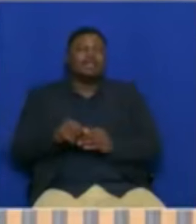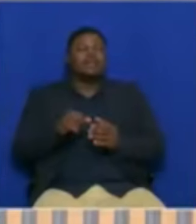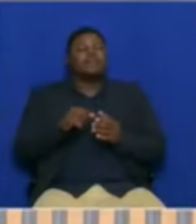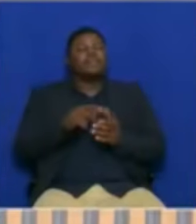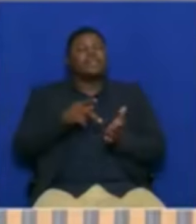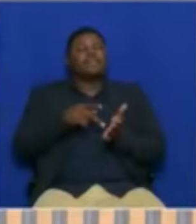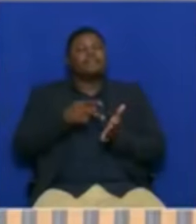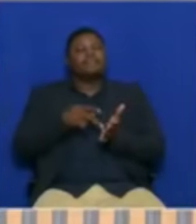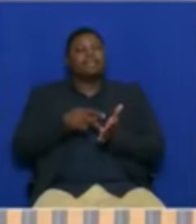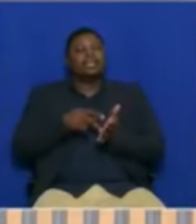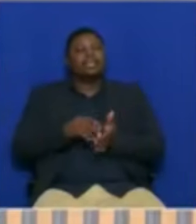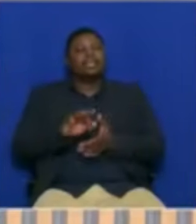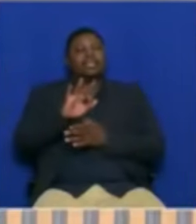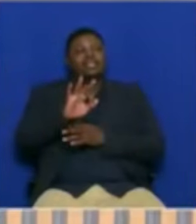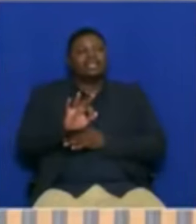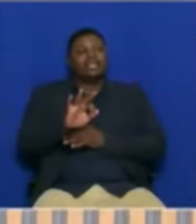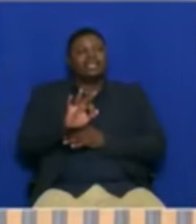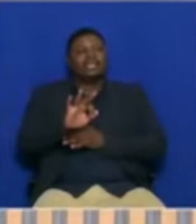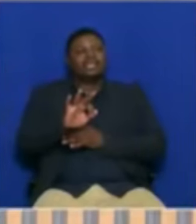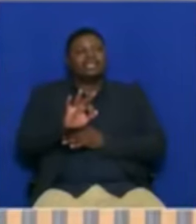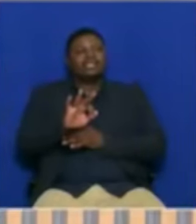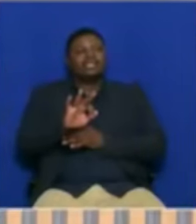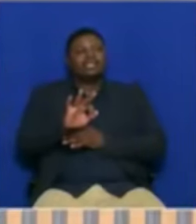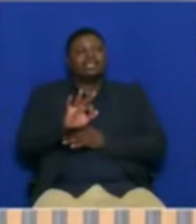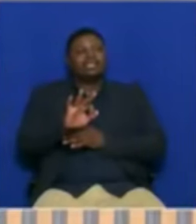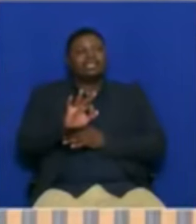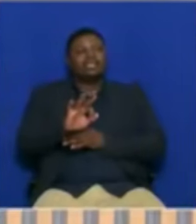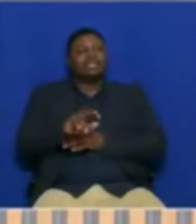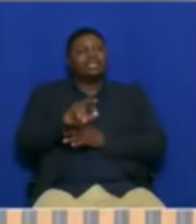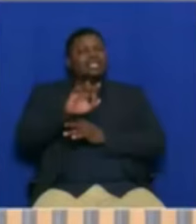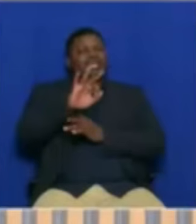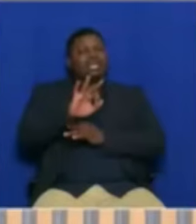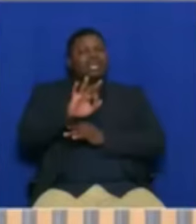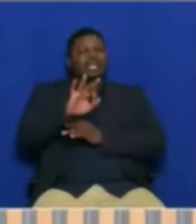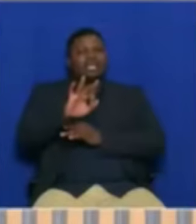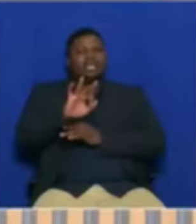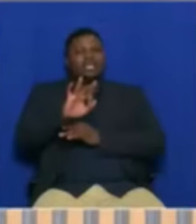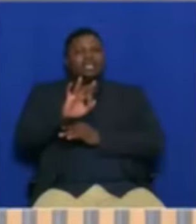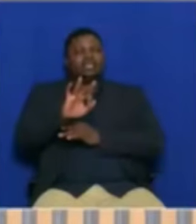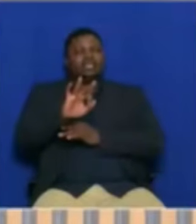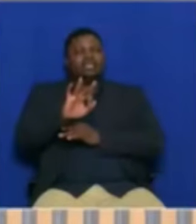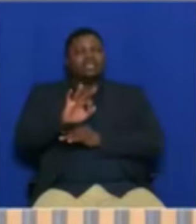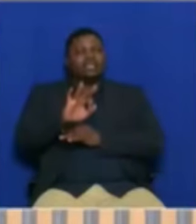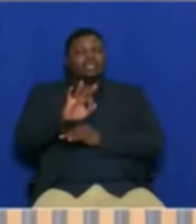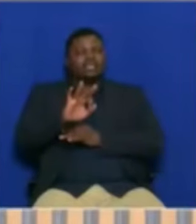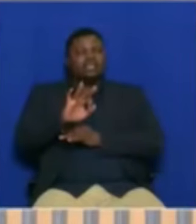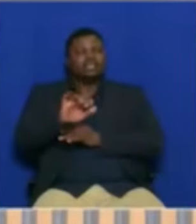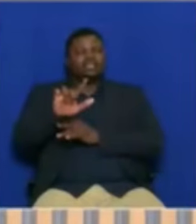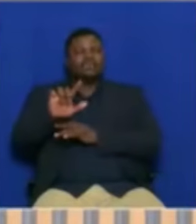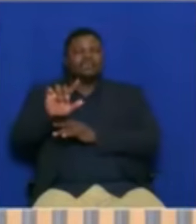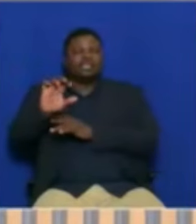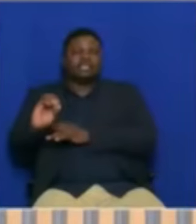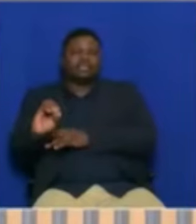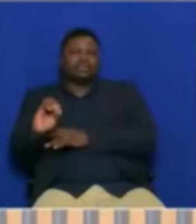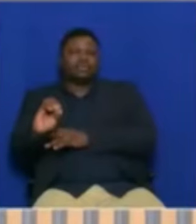370. 370.12, that's the exhibit number. The page